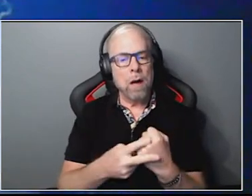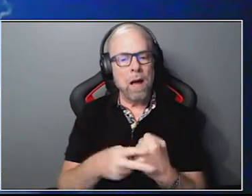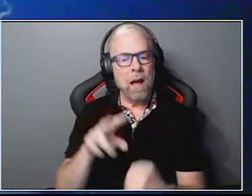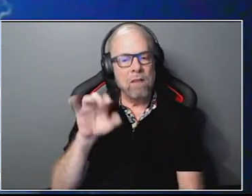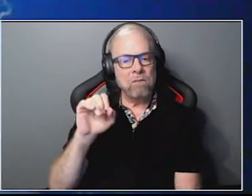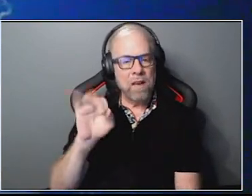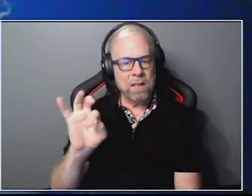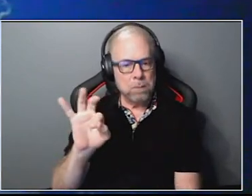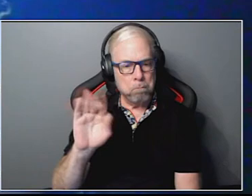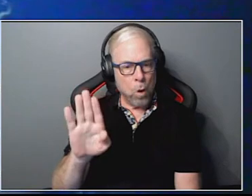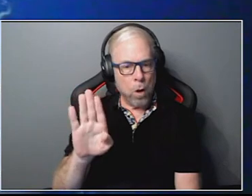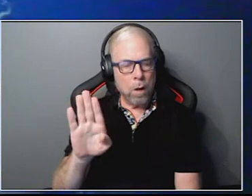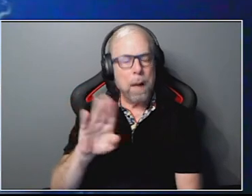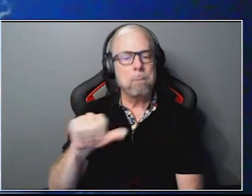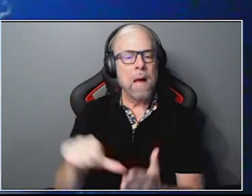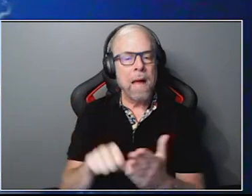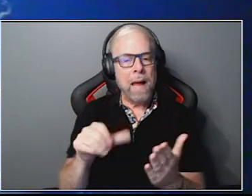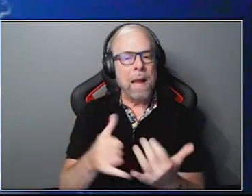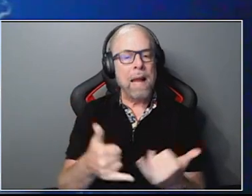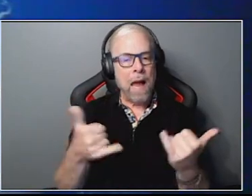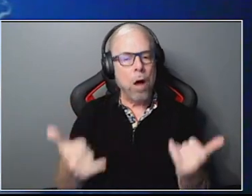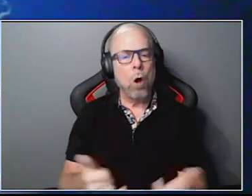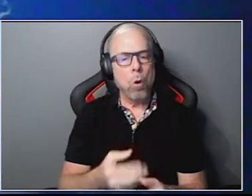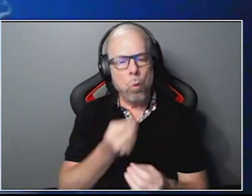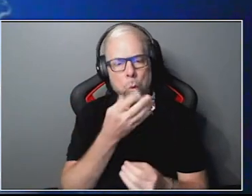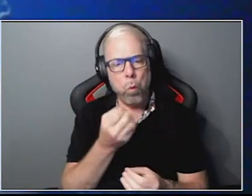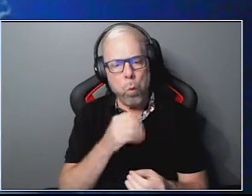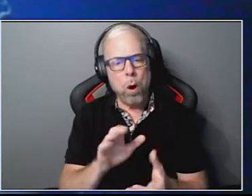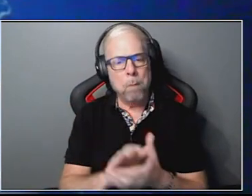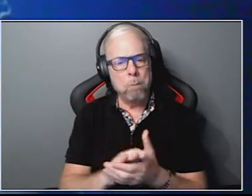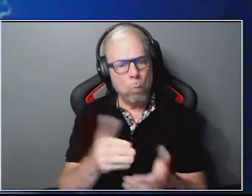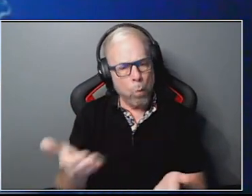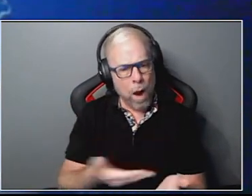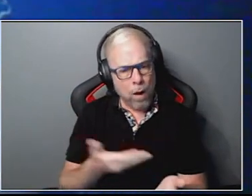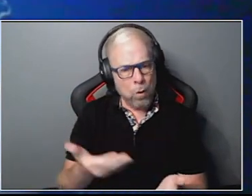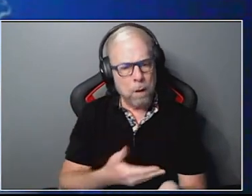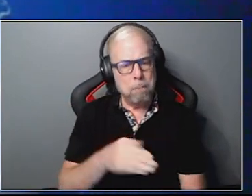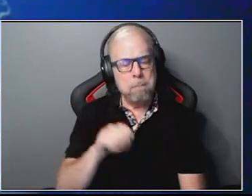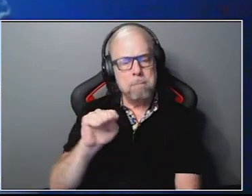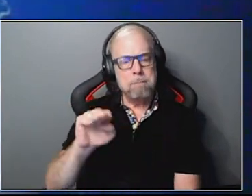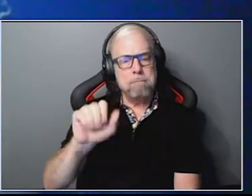And now, let us give a warm welcome to Matthew Henson.